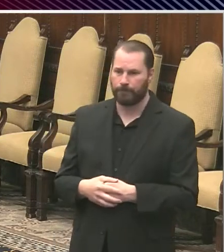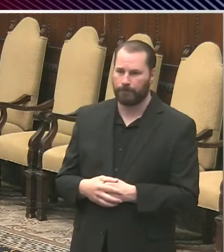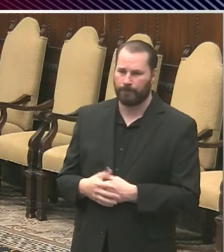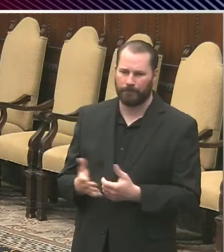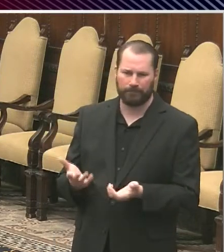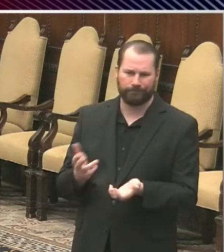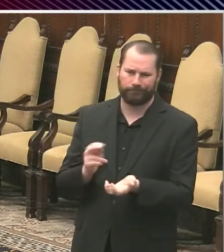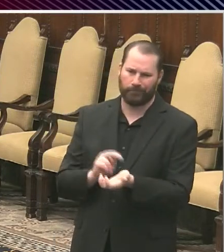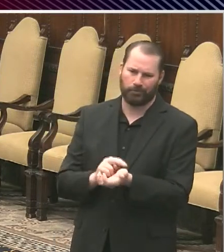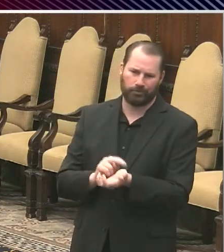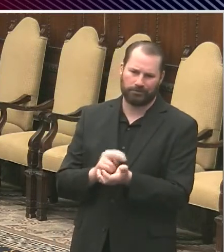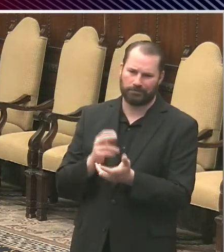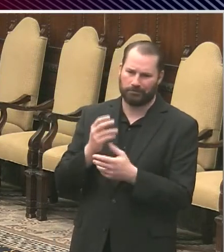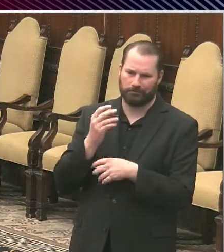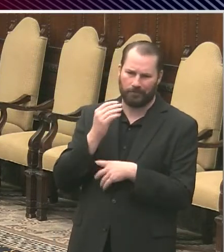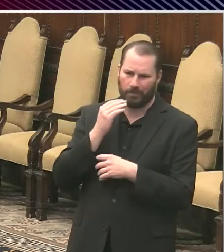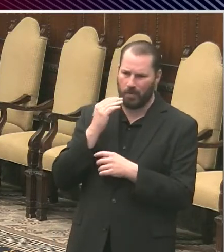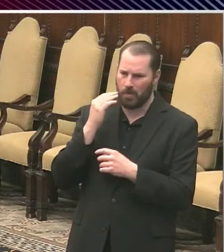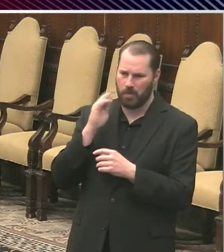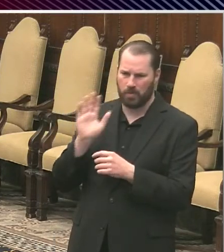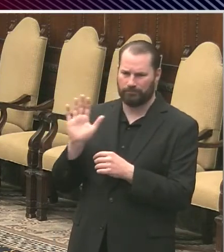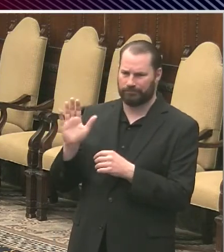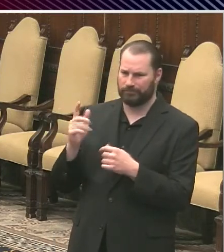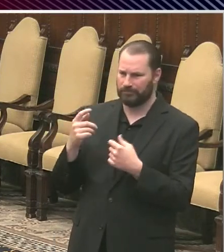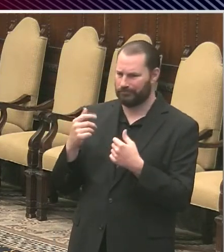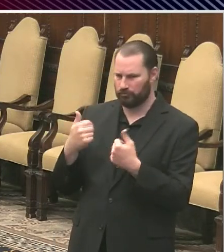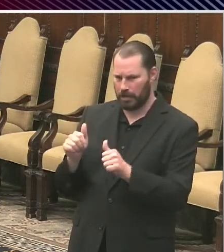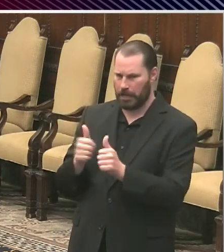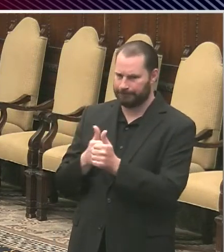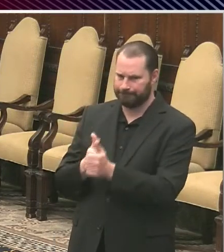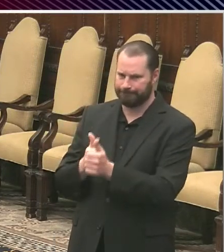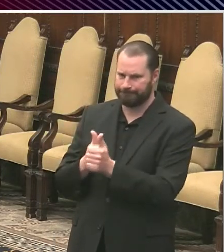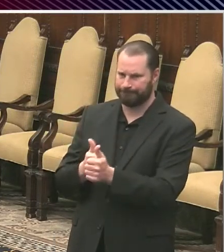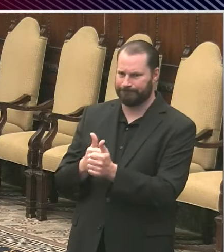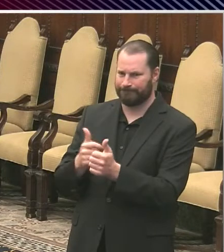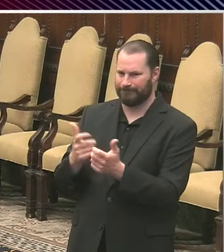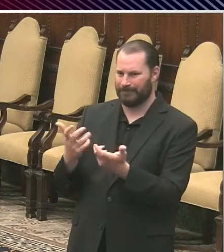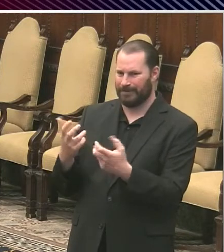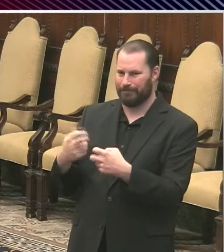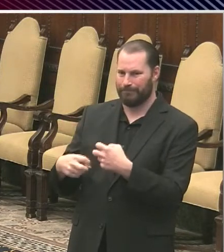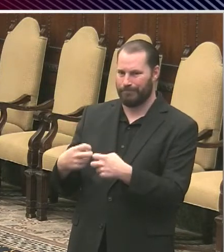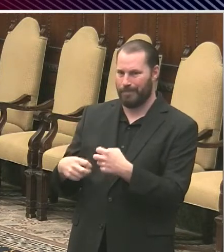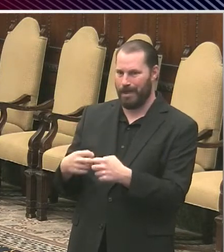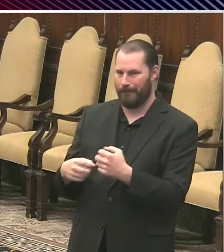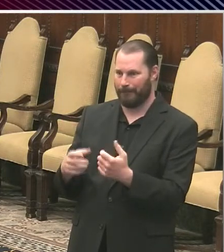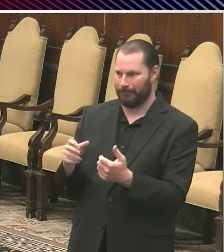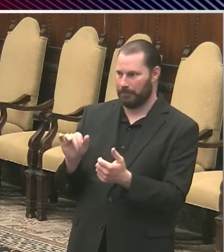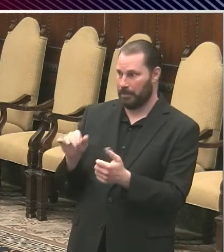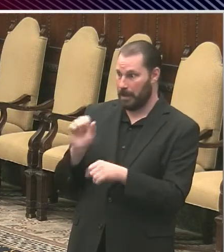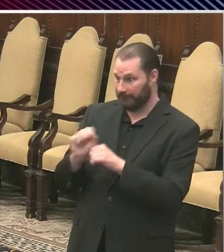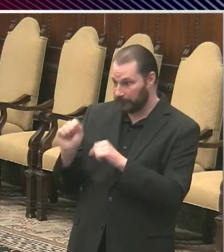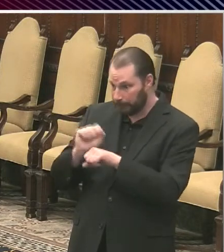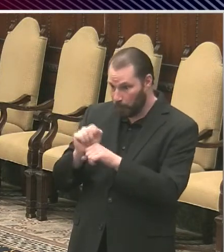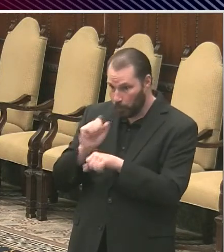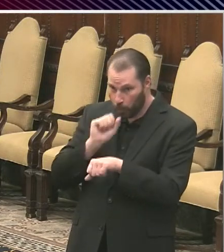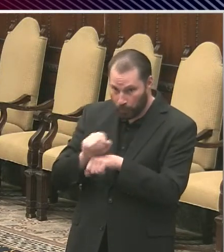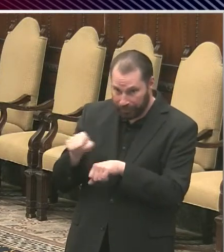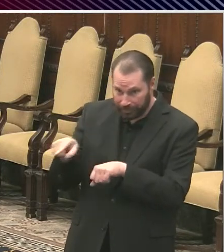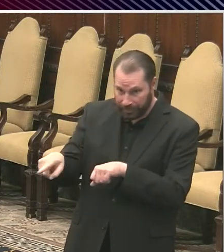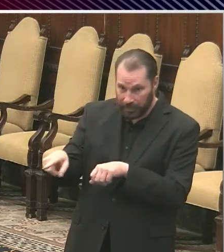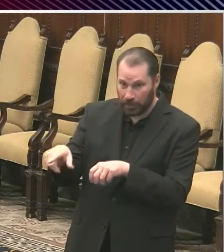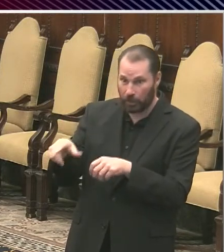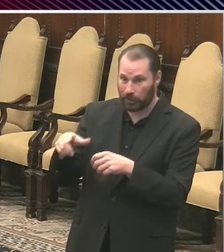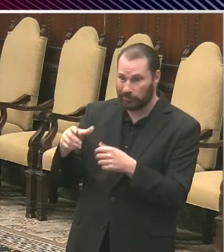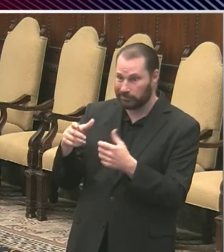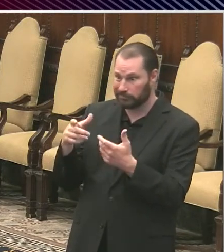The difficulty is getting every employee to do it under every circumstance. It's easy to slip up and touch your mask when you shouldn't, or